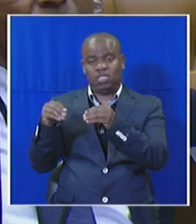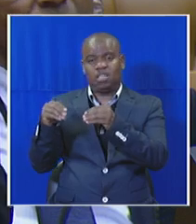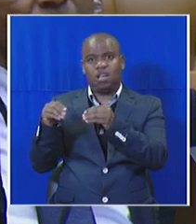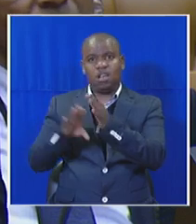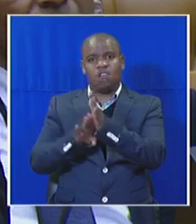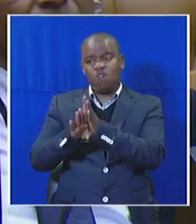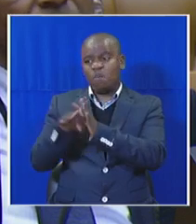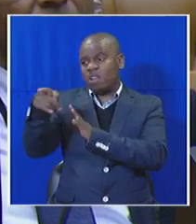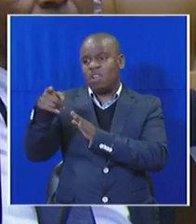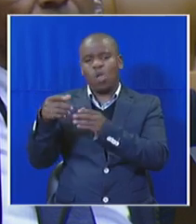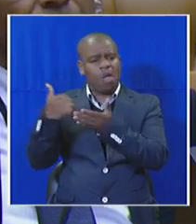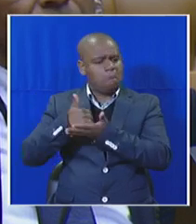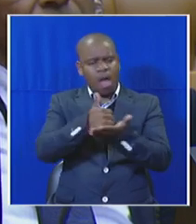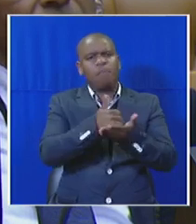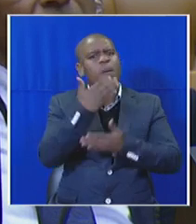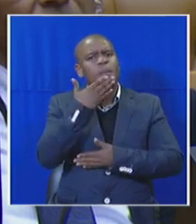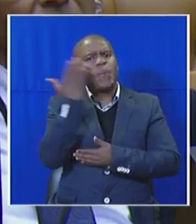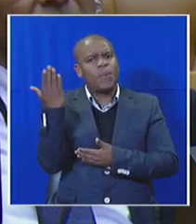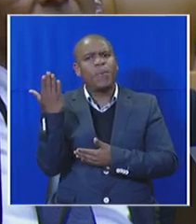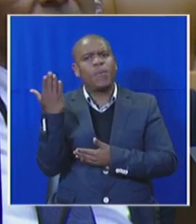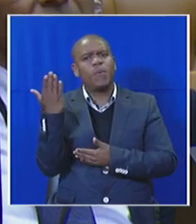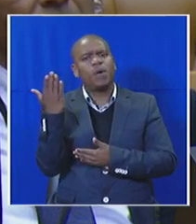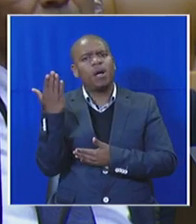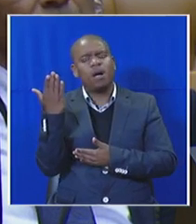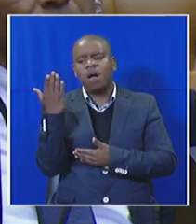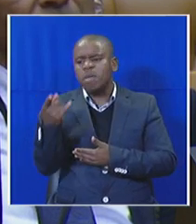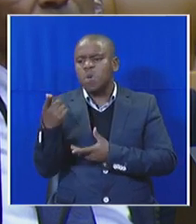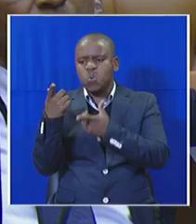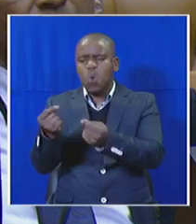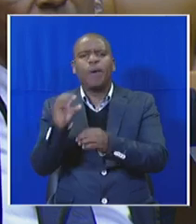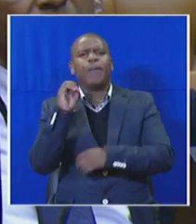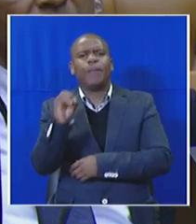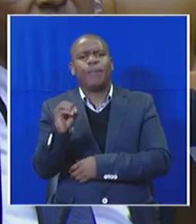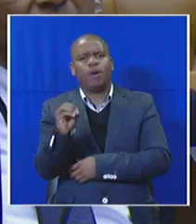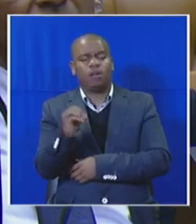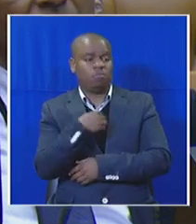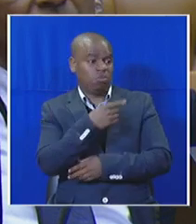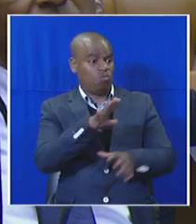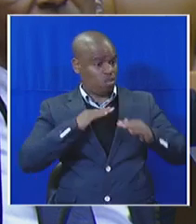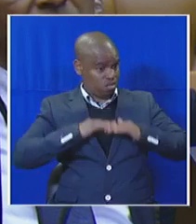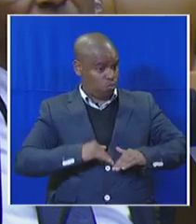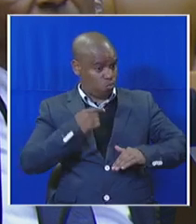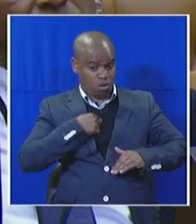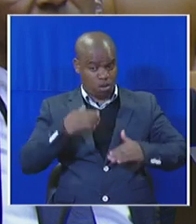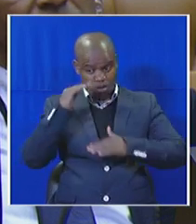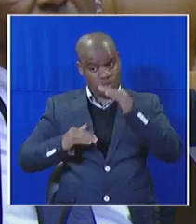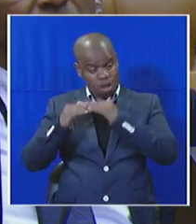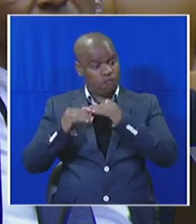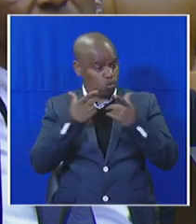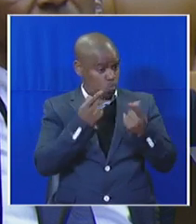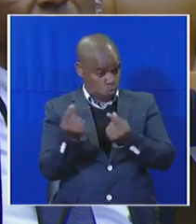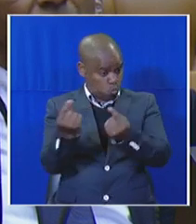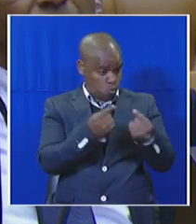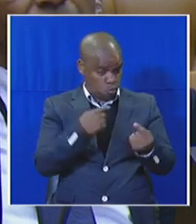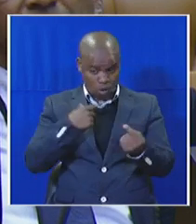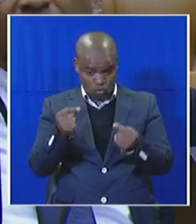virtually nothing, my question, Honorable President, are you satisfied that enough is being done in our country to promote small and